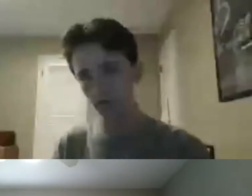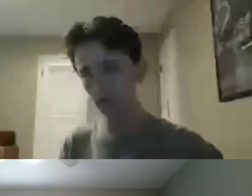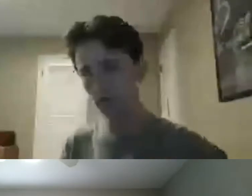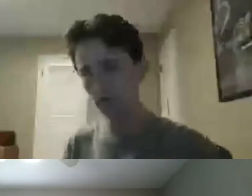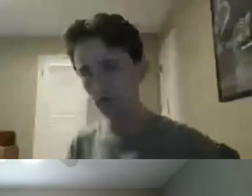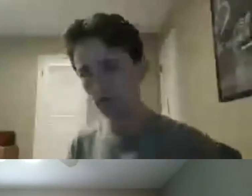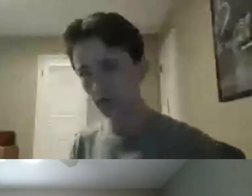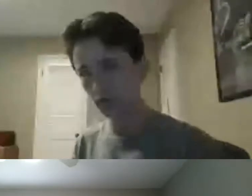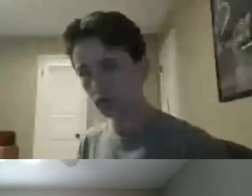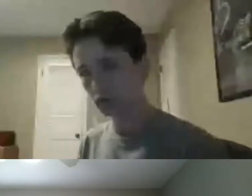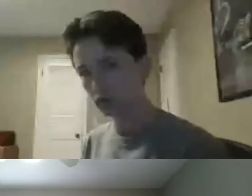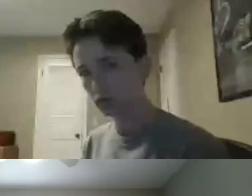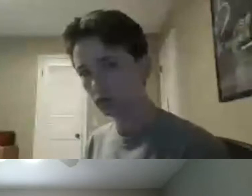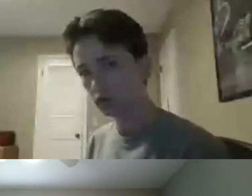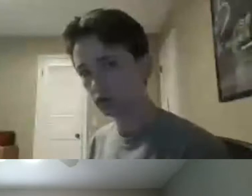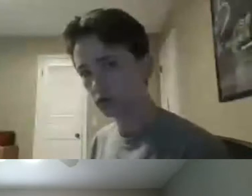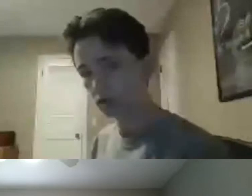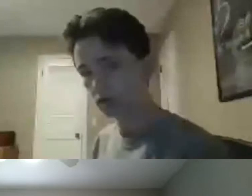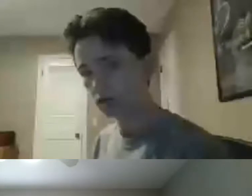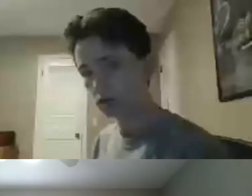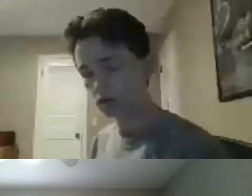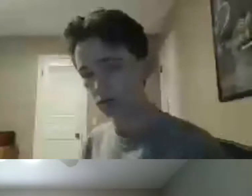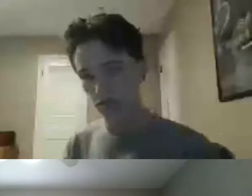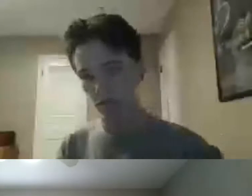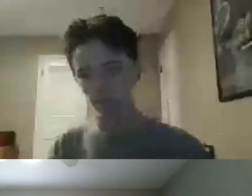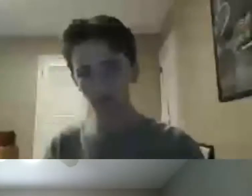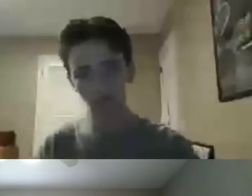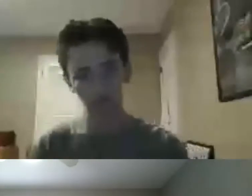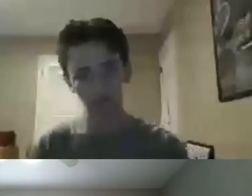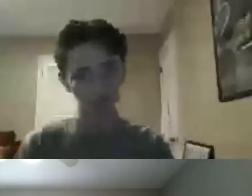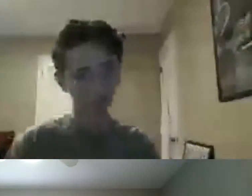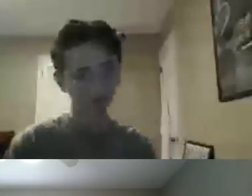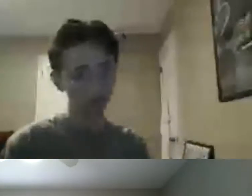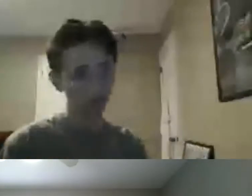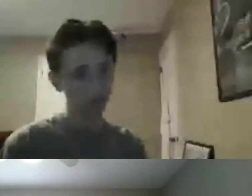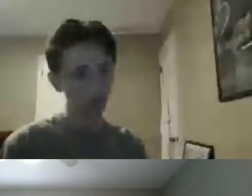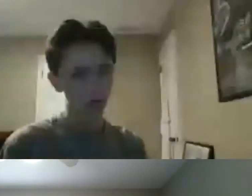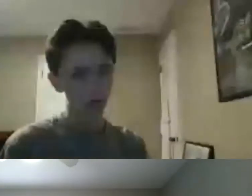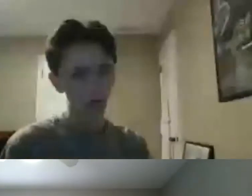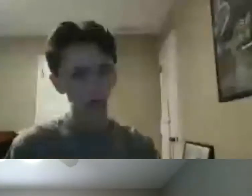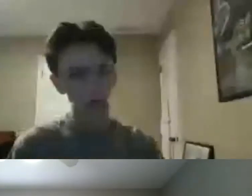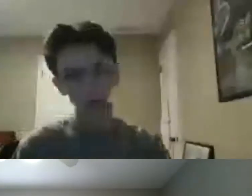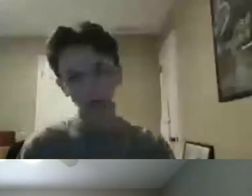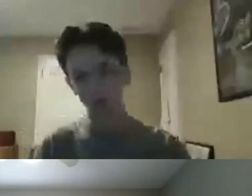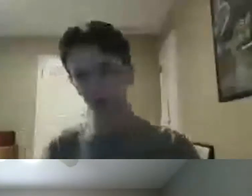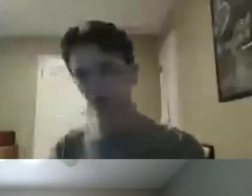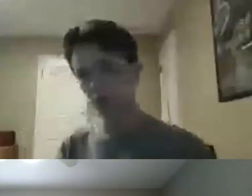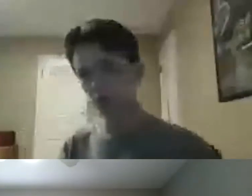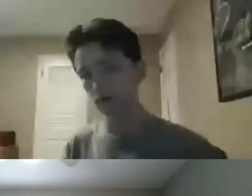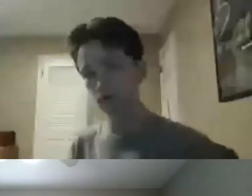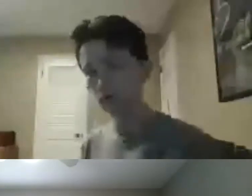state do not know their board district. So no worries on that. Our next student is Miles. Miles?